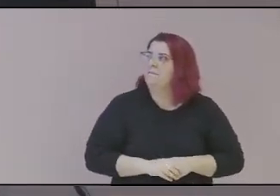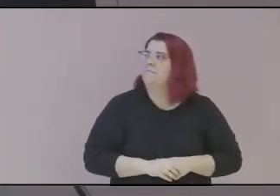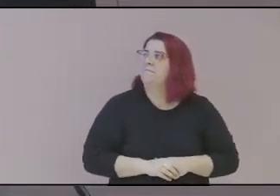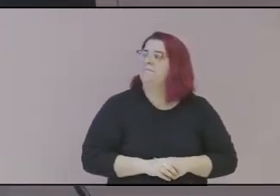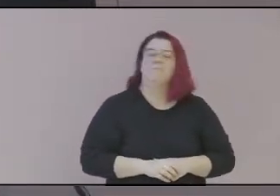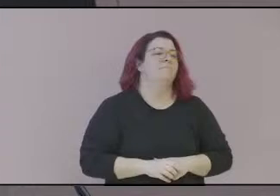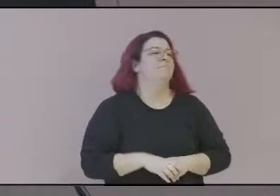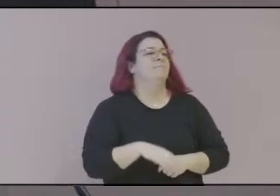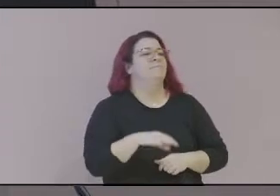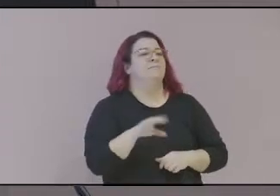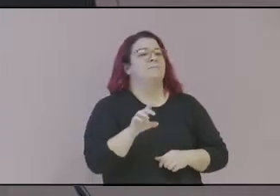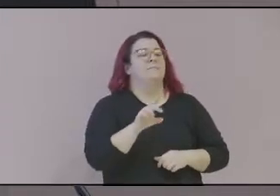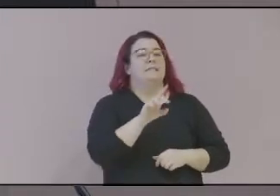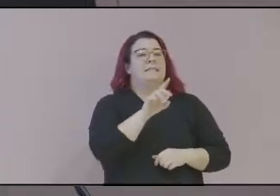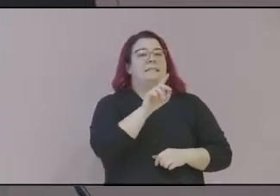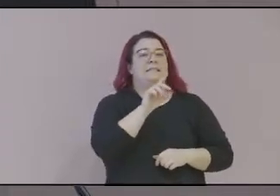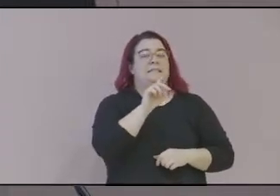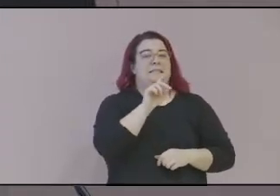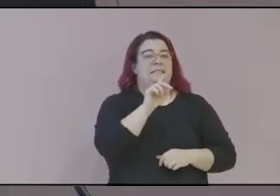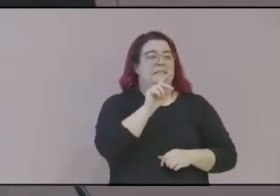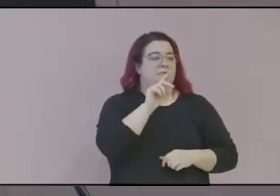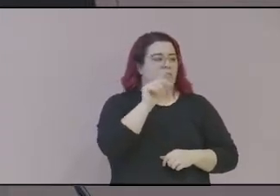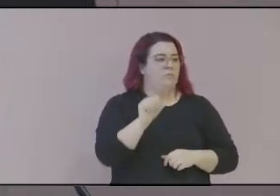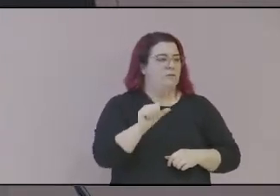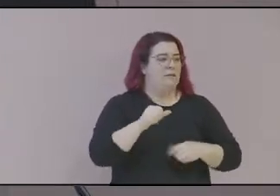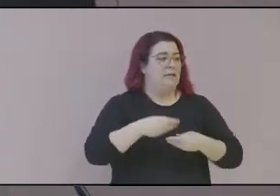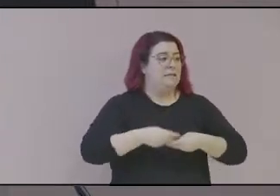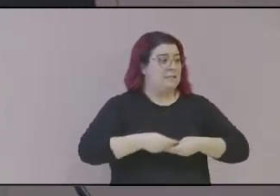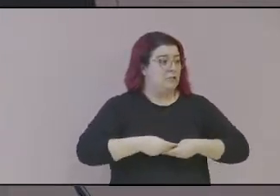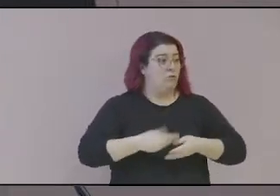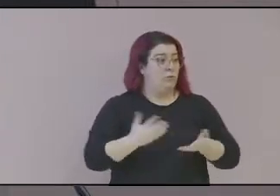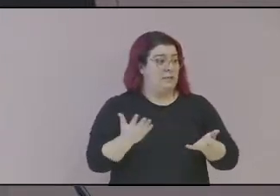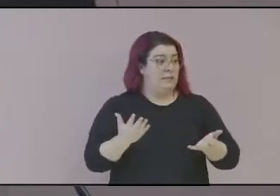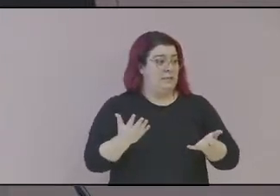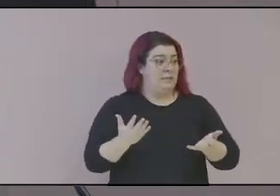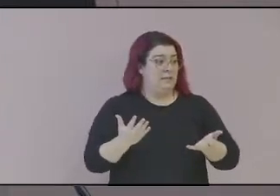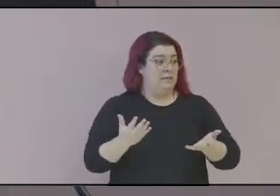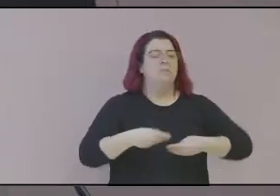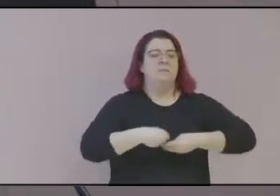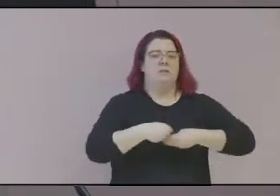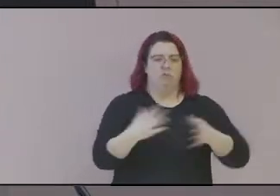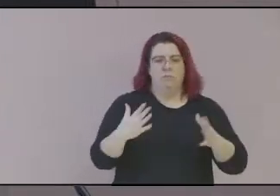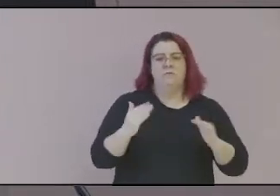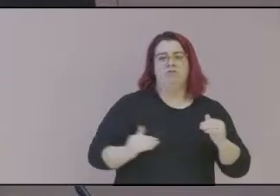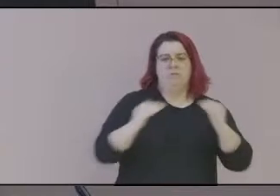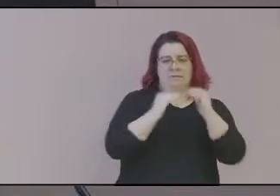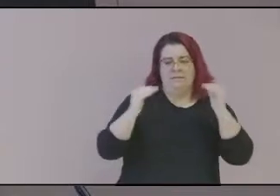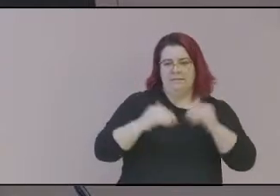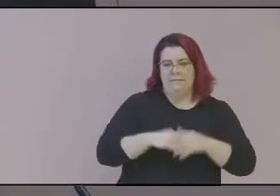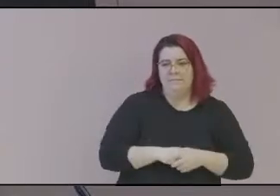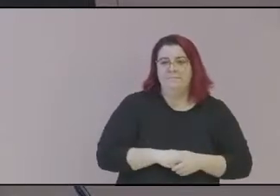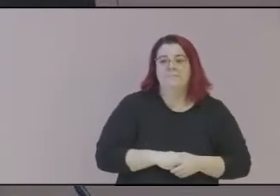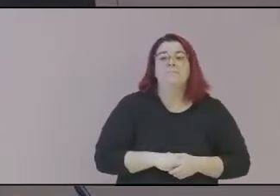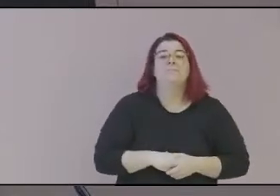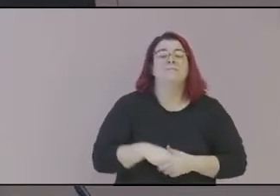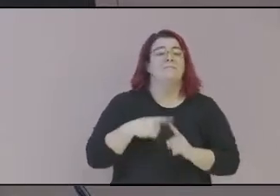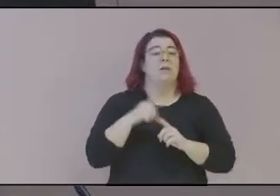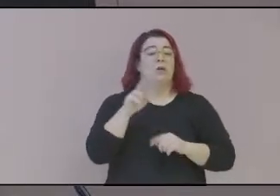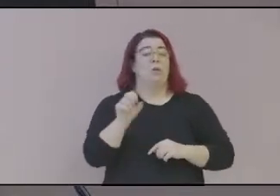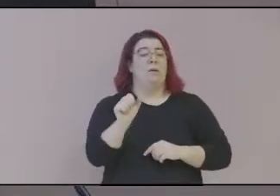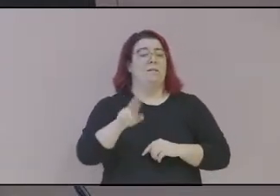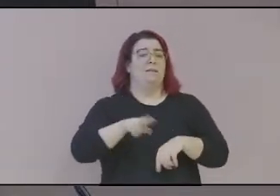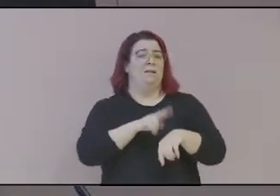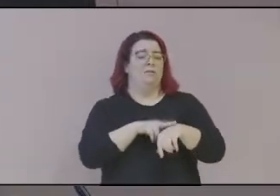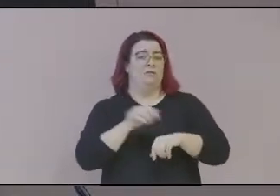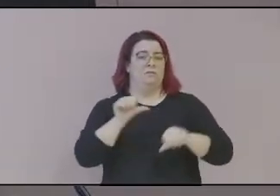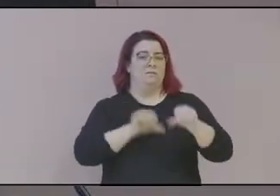and the History of Ventilator Allocation Protocols emerges from a 4-year U.S. National Science Foundation funded